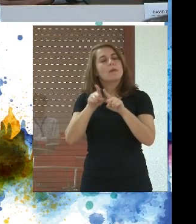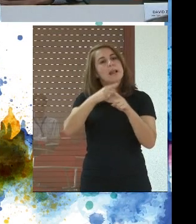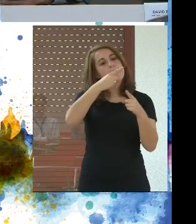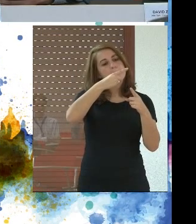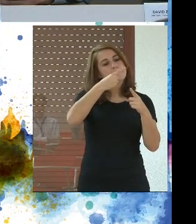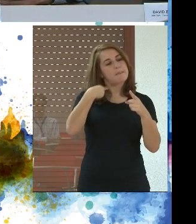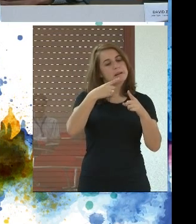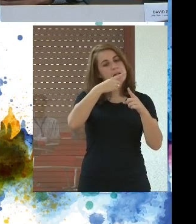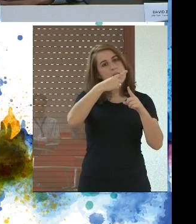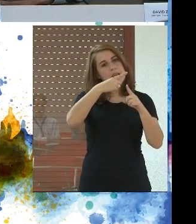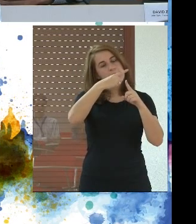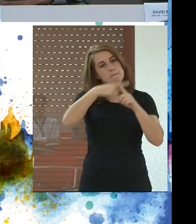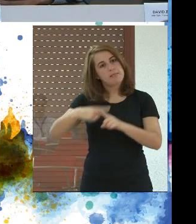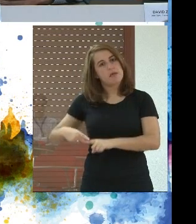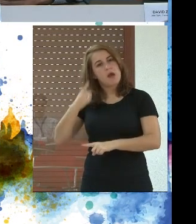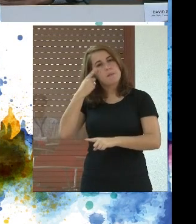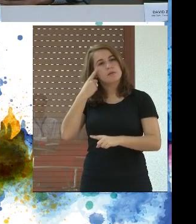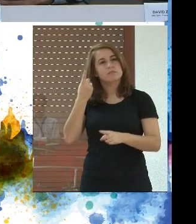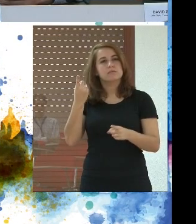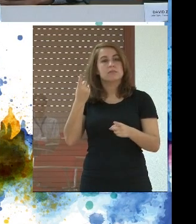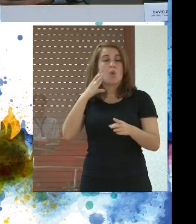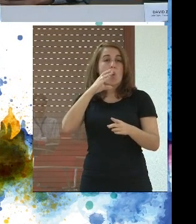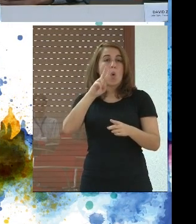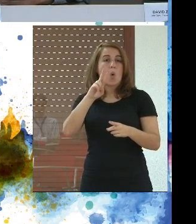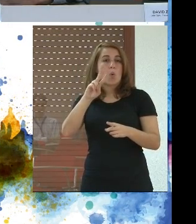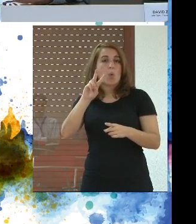was determined by average